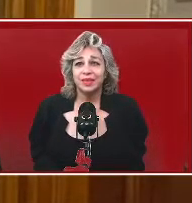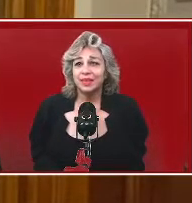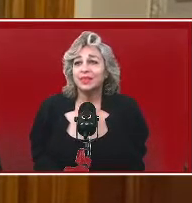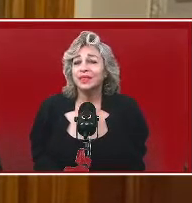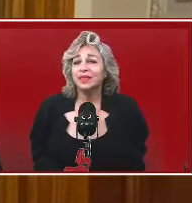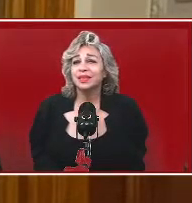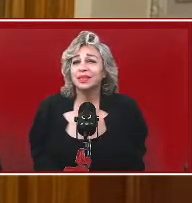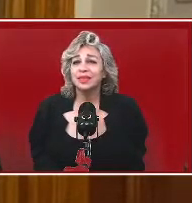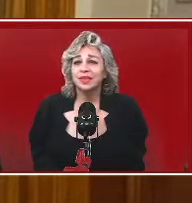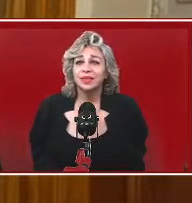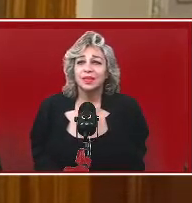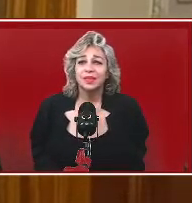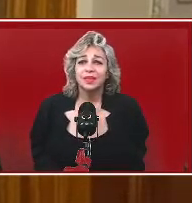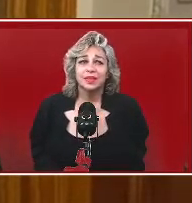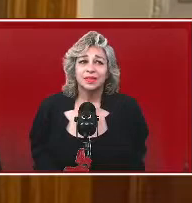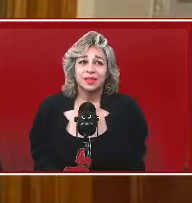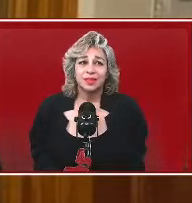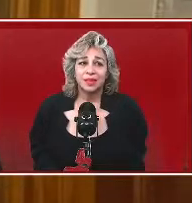correct